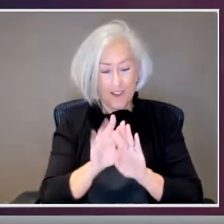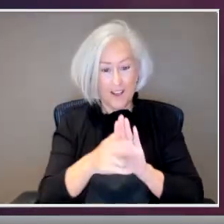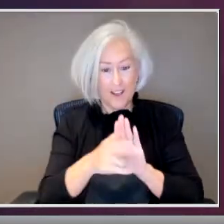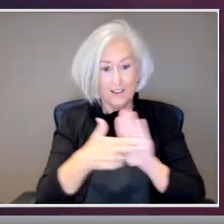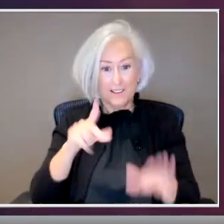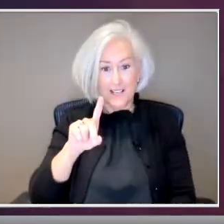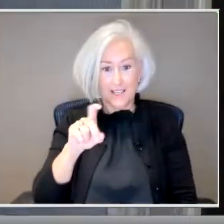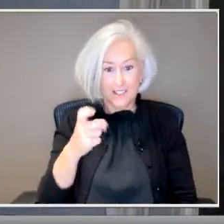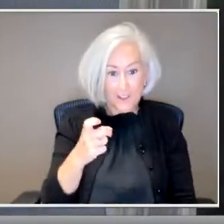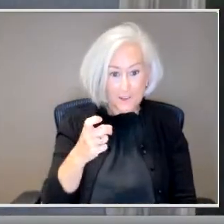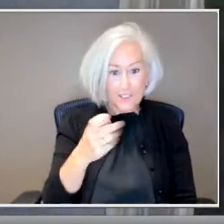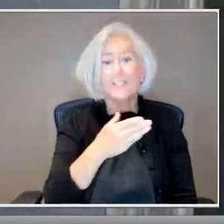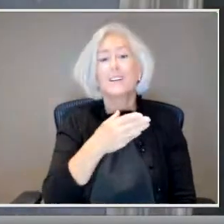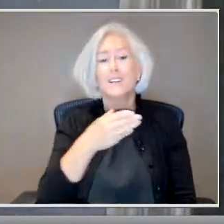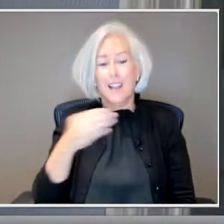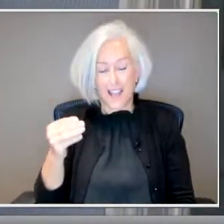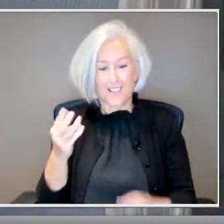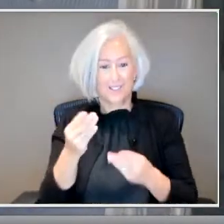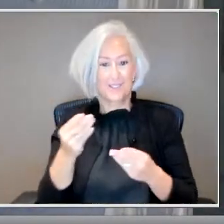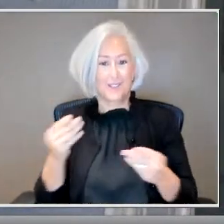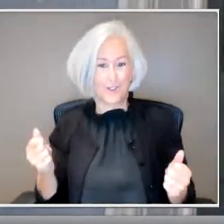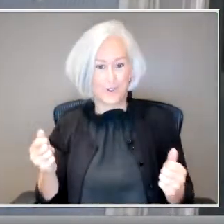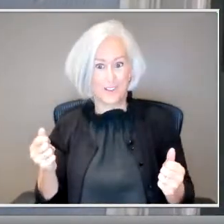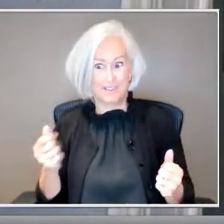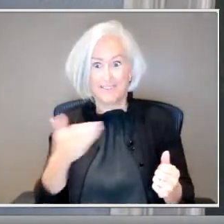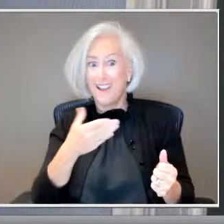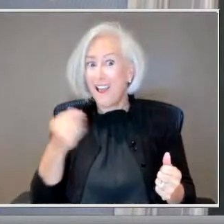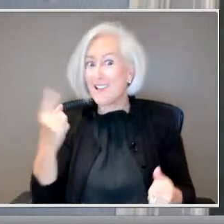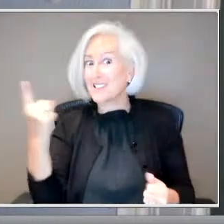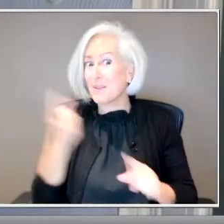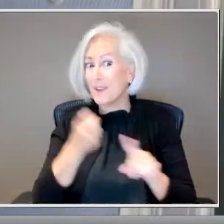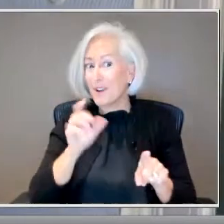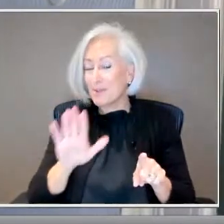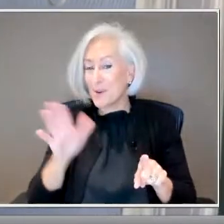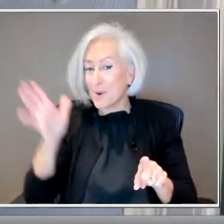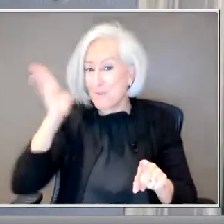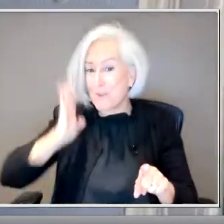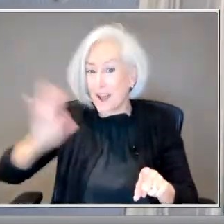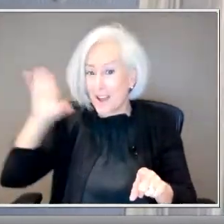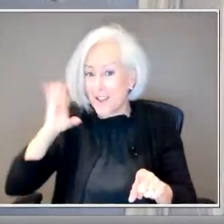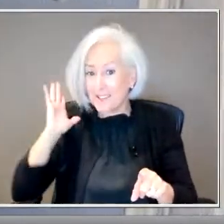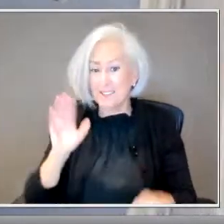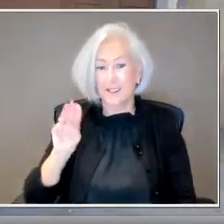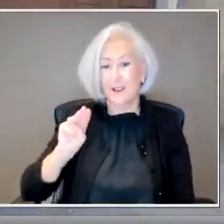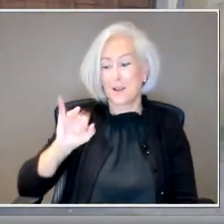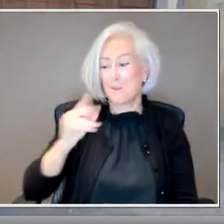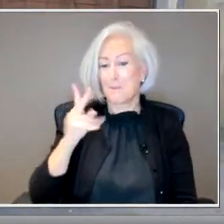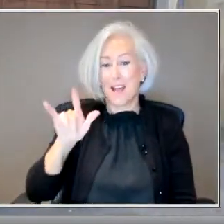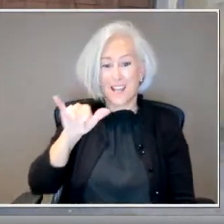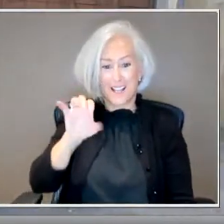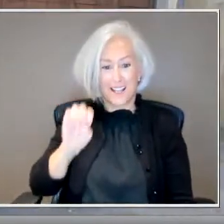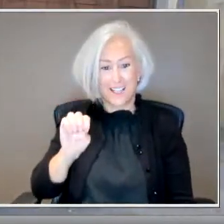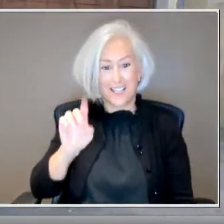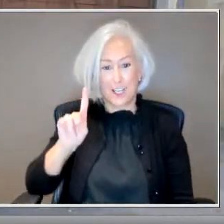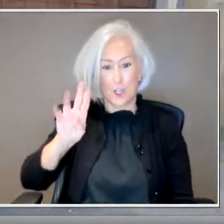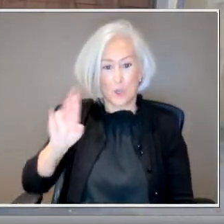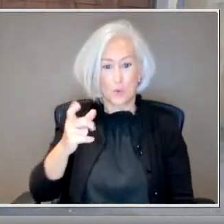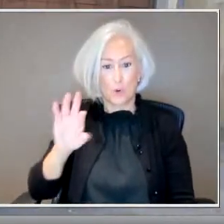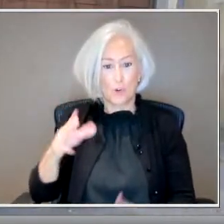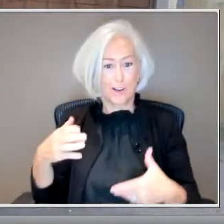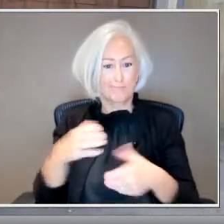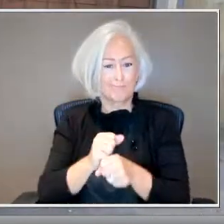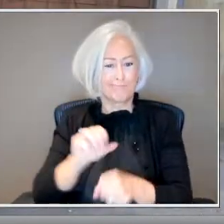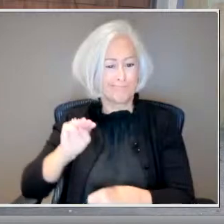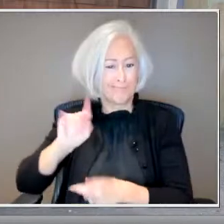from the past. To understand Michaeline Kruger, who goes by Mike, I try to just make sure